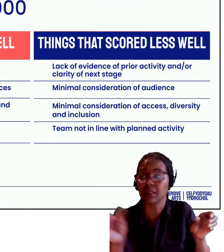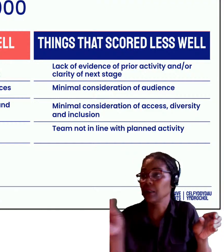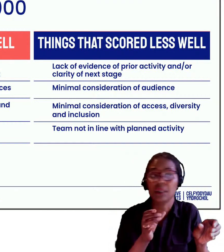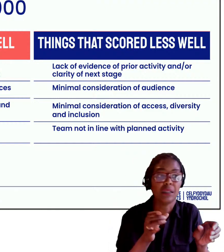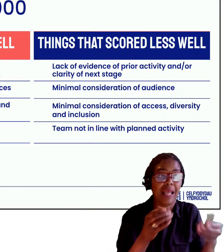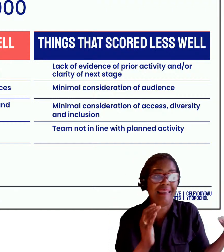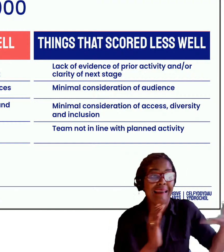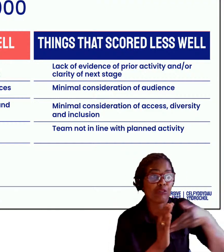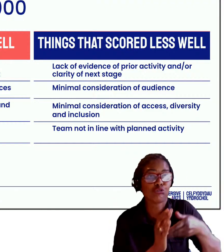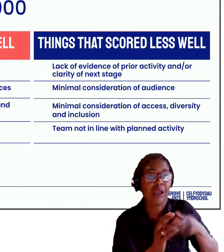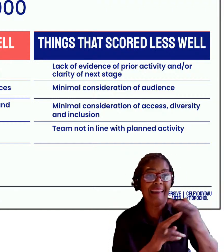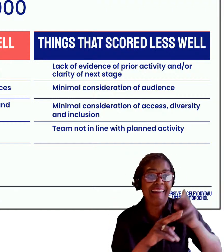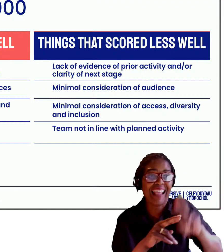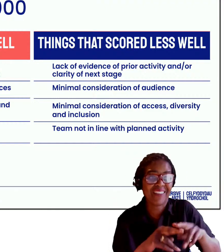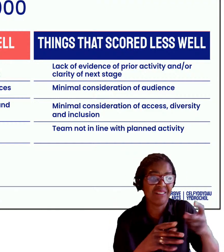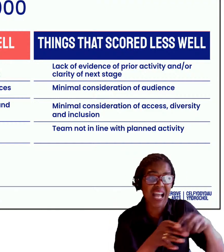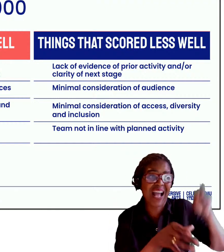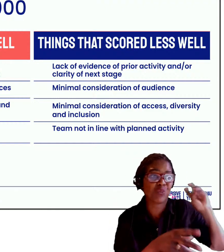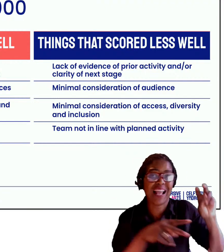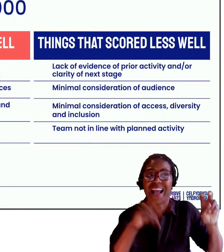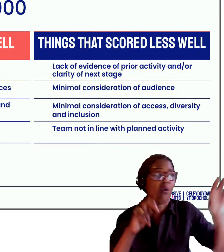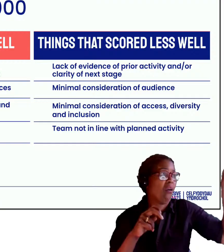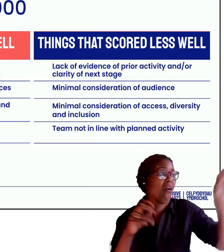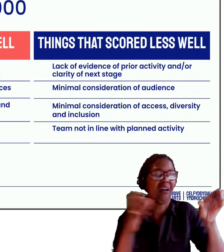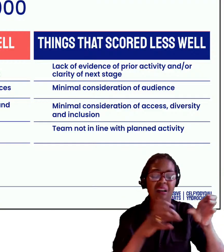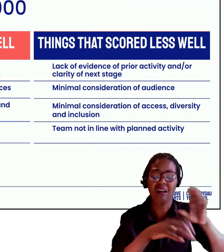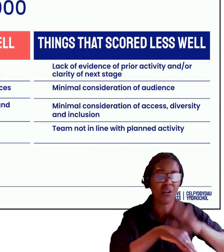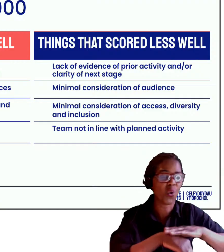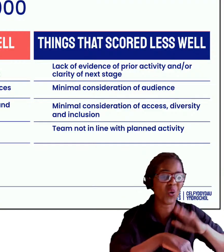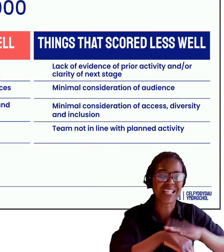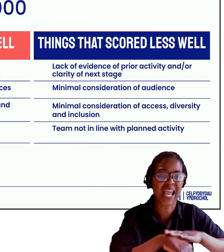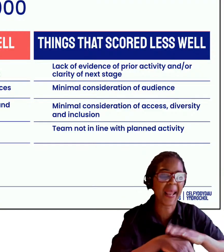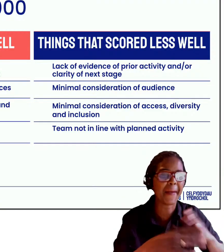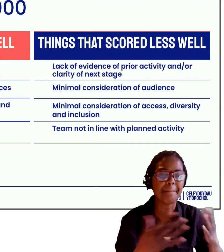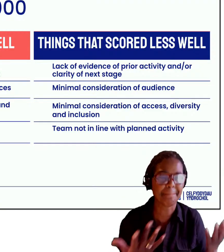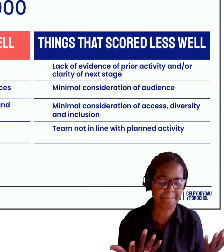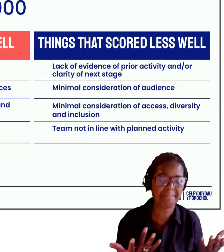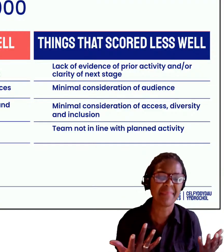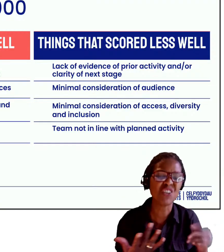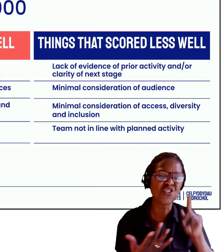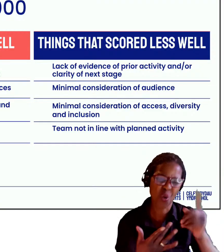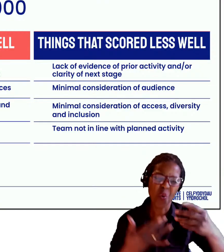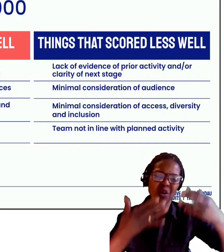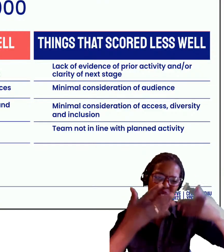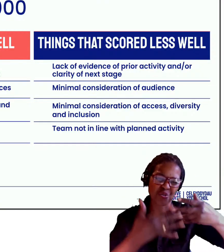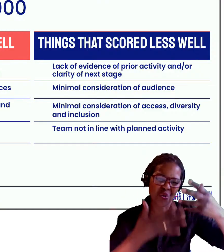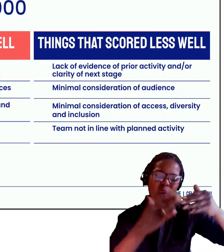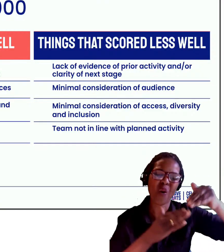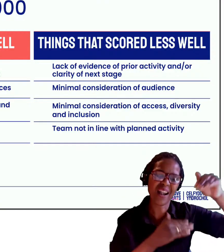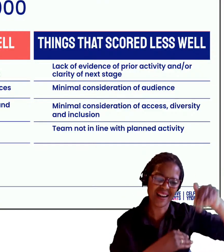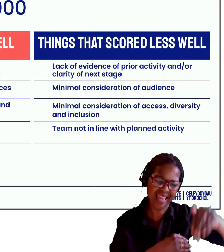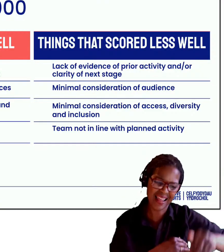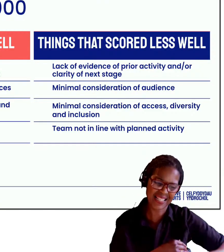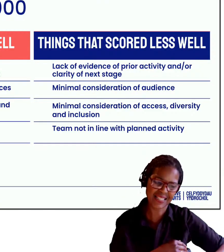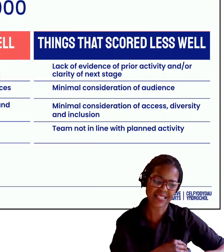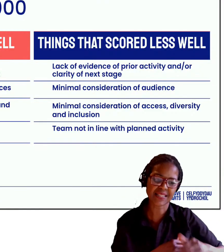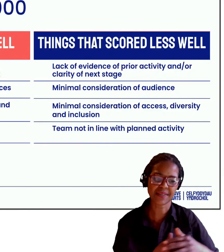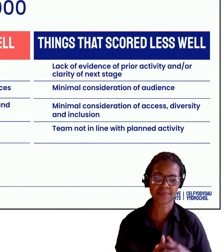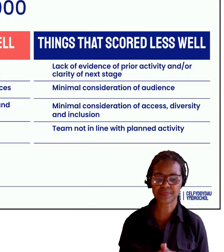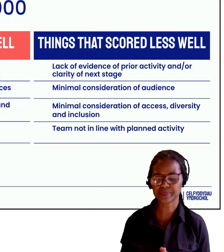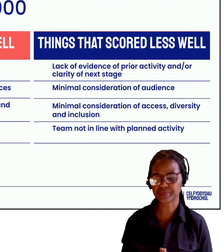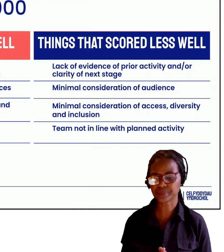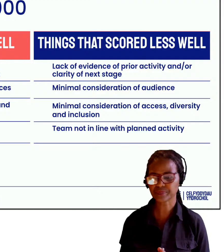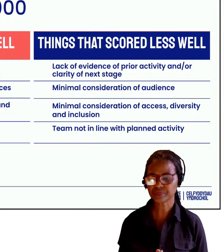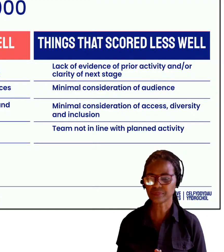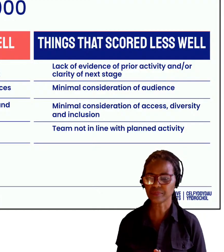or an understanding of the roles that needed to be in place to deliver that, in line with the sort of aims of